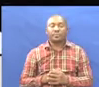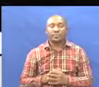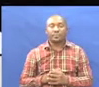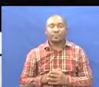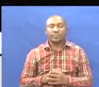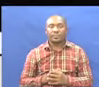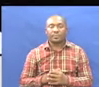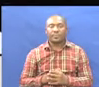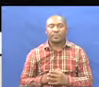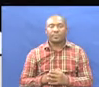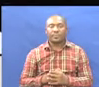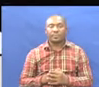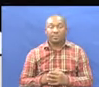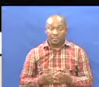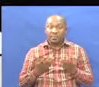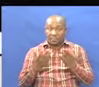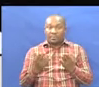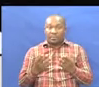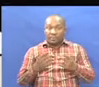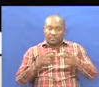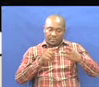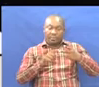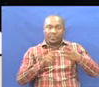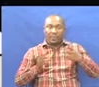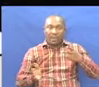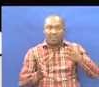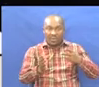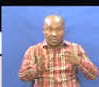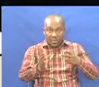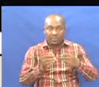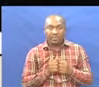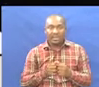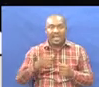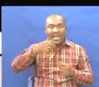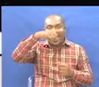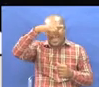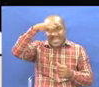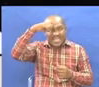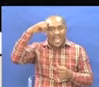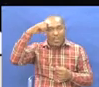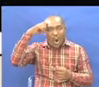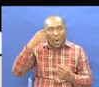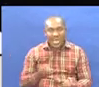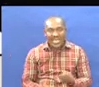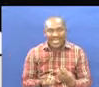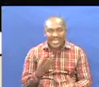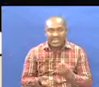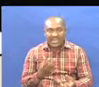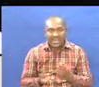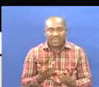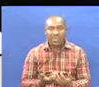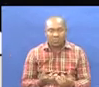4 oxide. So that is another method we can use. Thermal. Thermo means heat. So